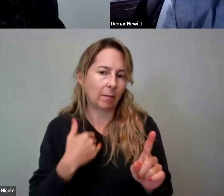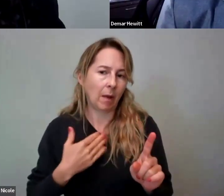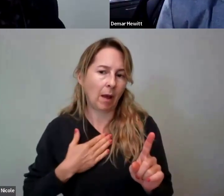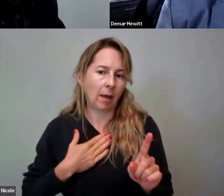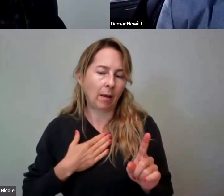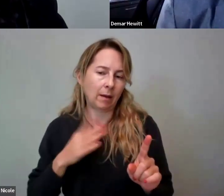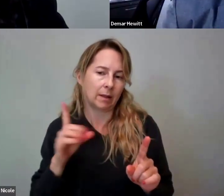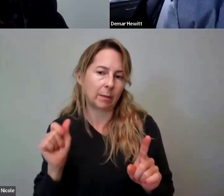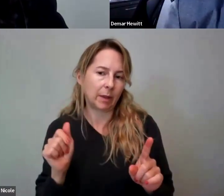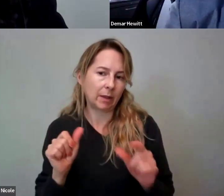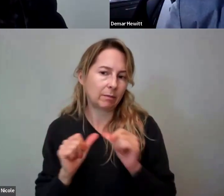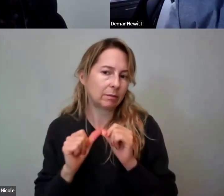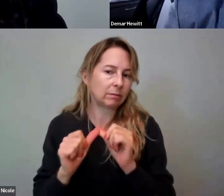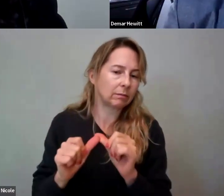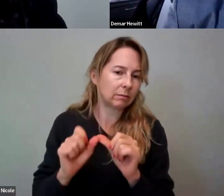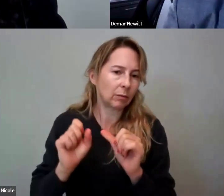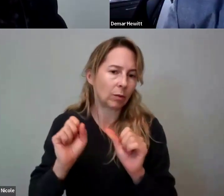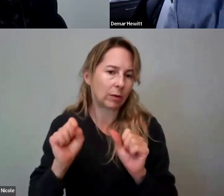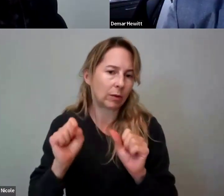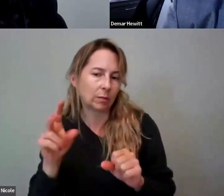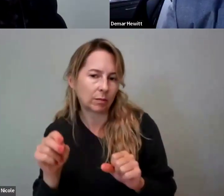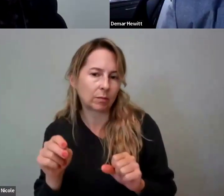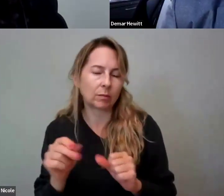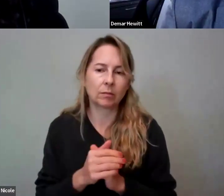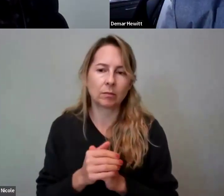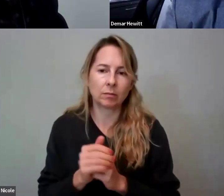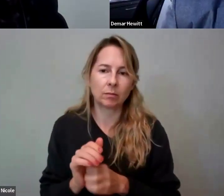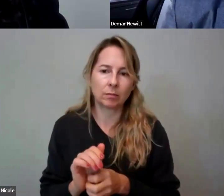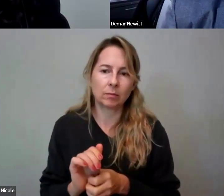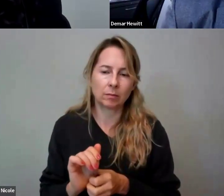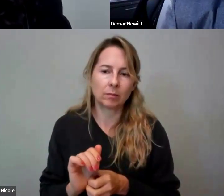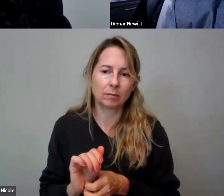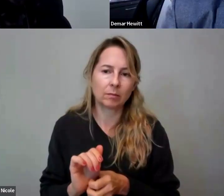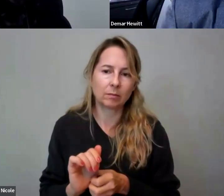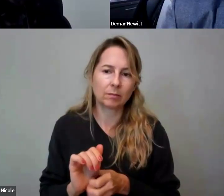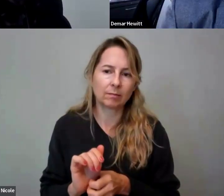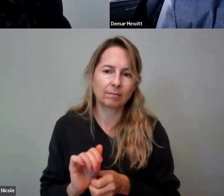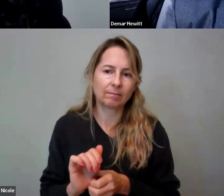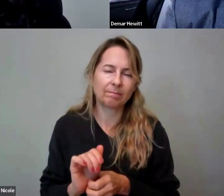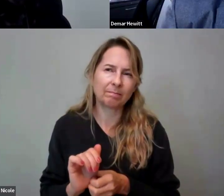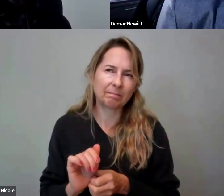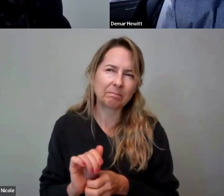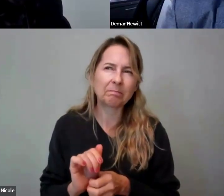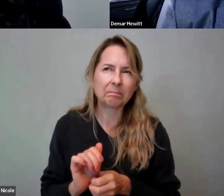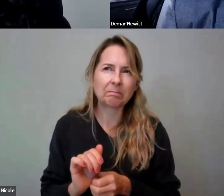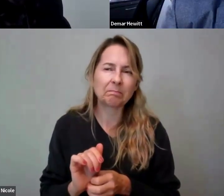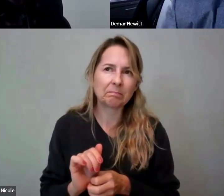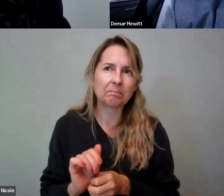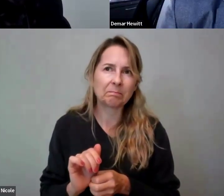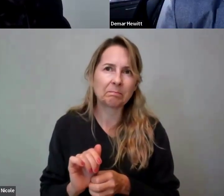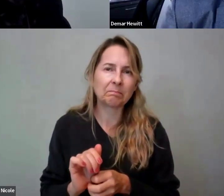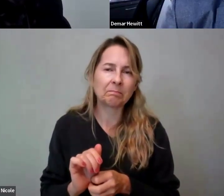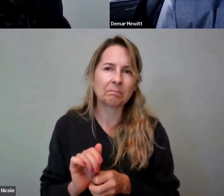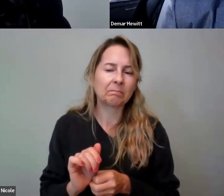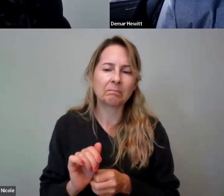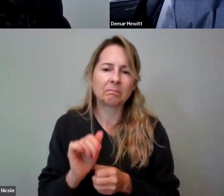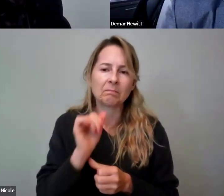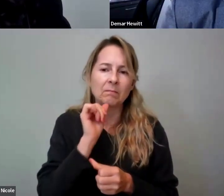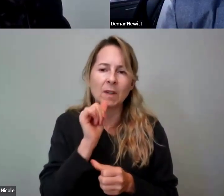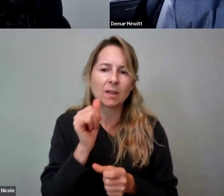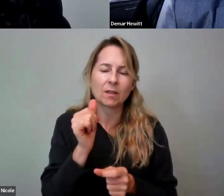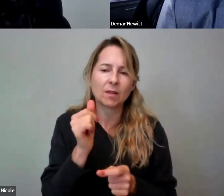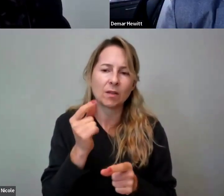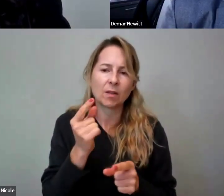or not the need for accommodation continues. So it would not be proper to